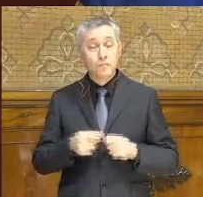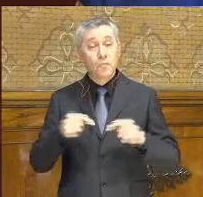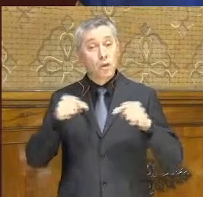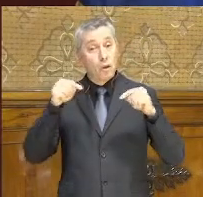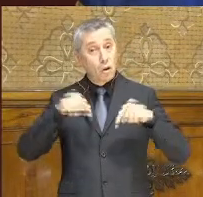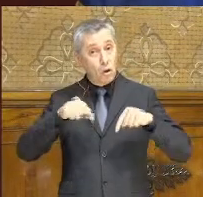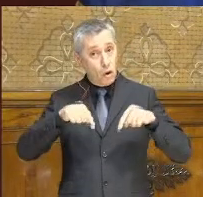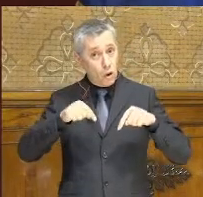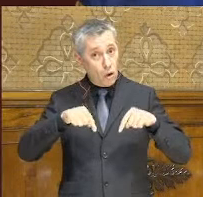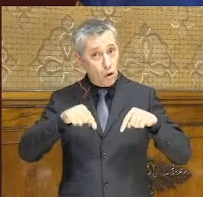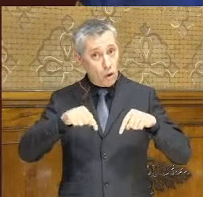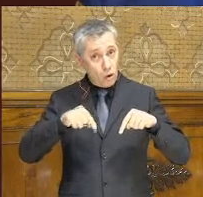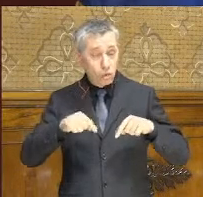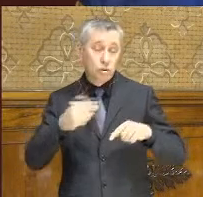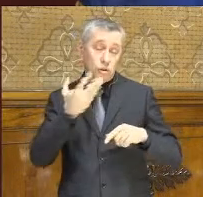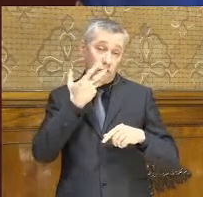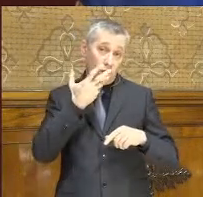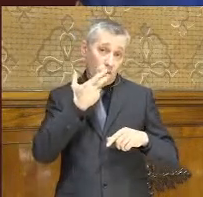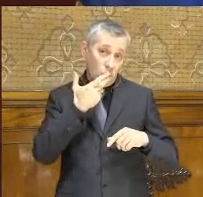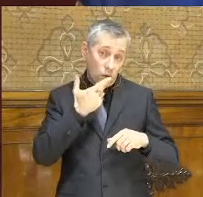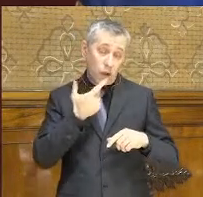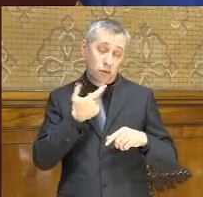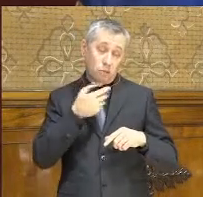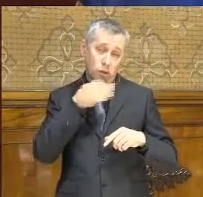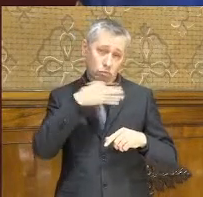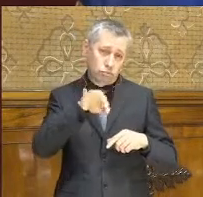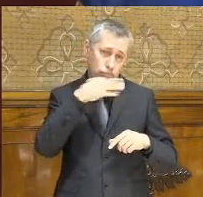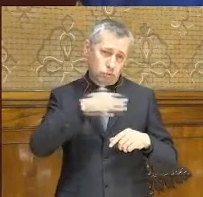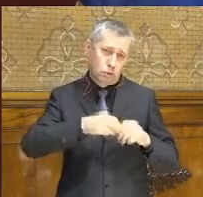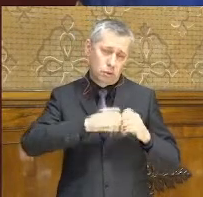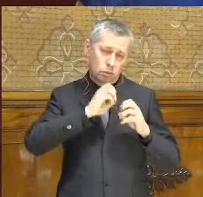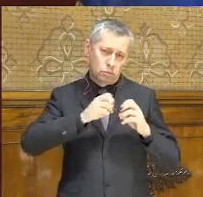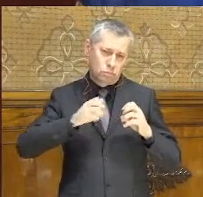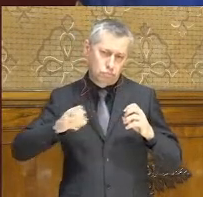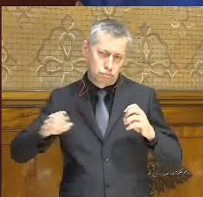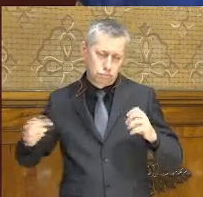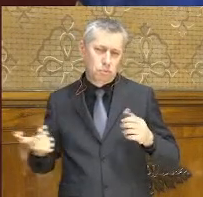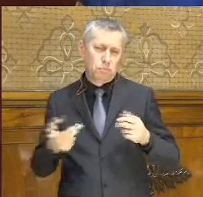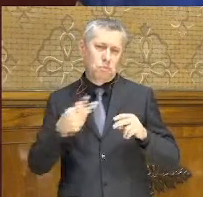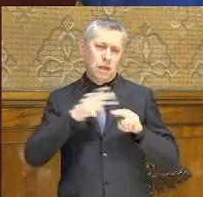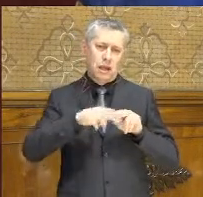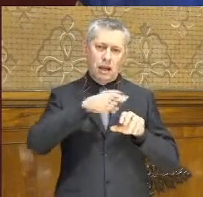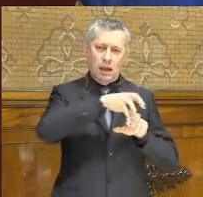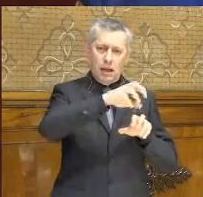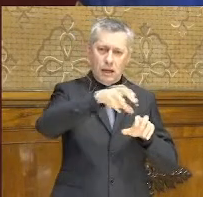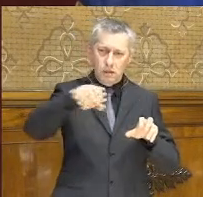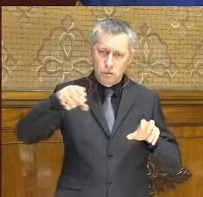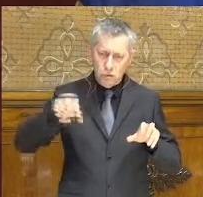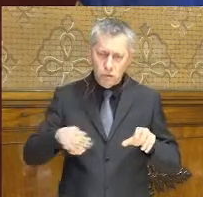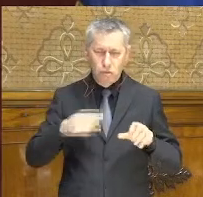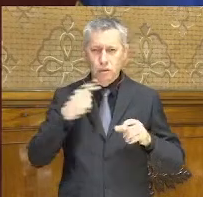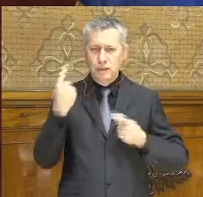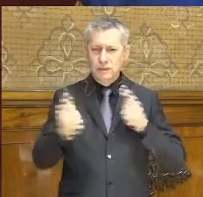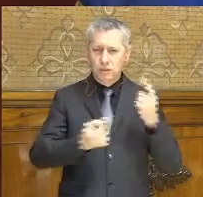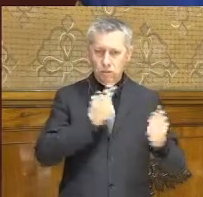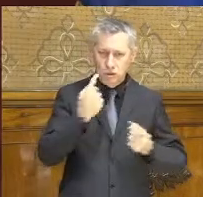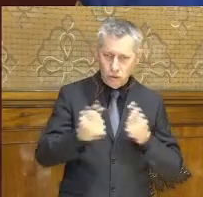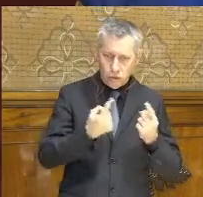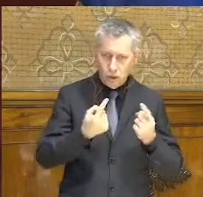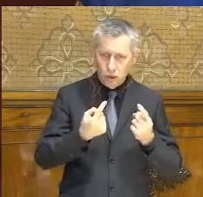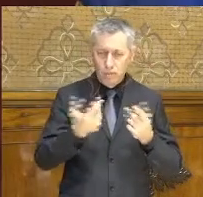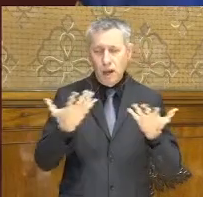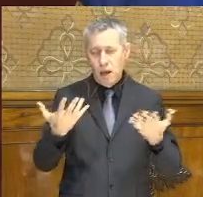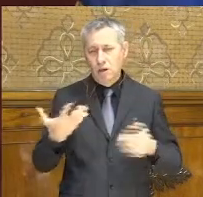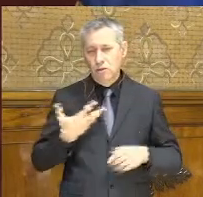ranges over many conditions and many countries, but there are two things which